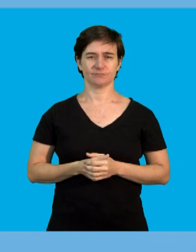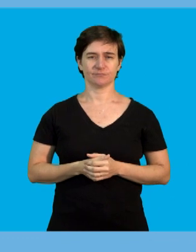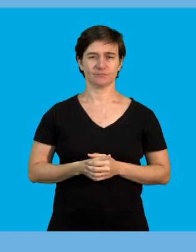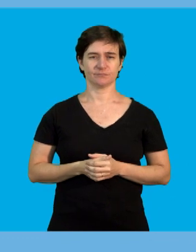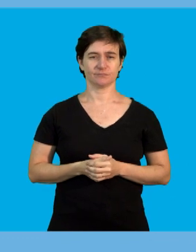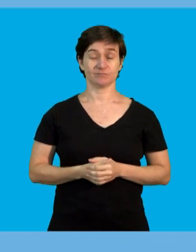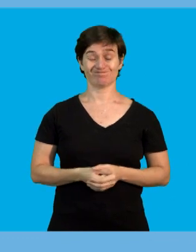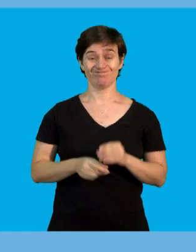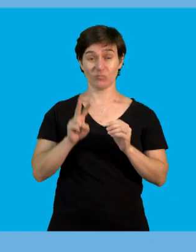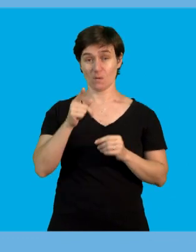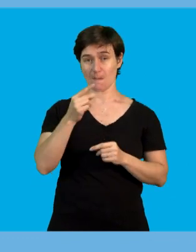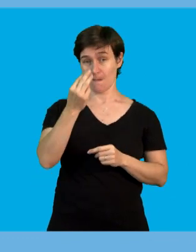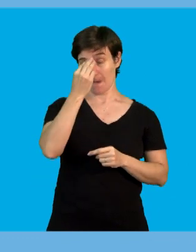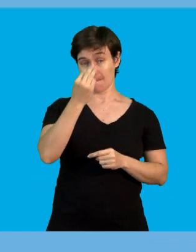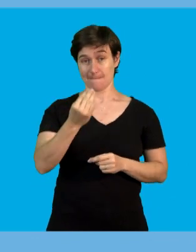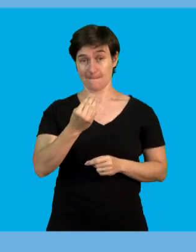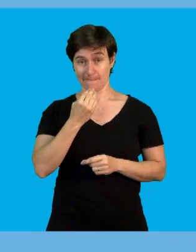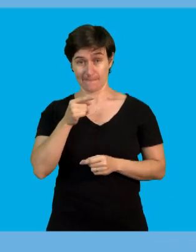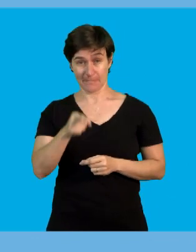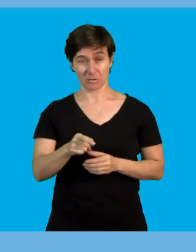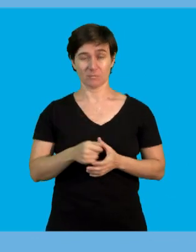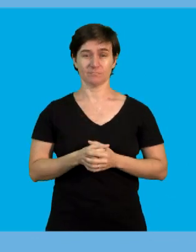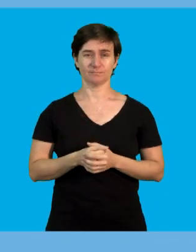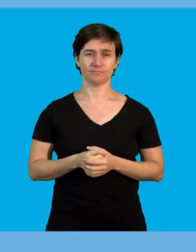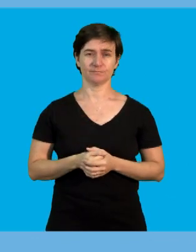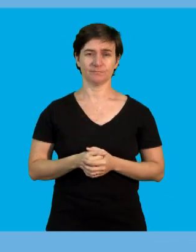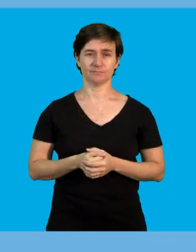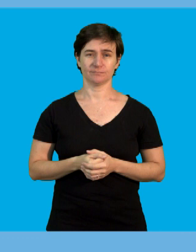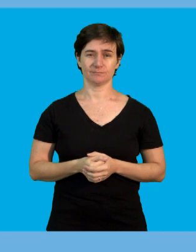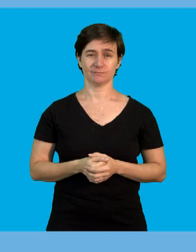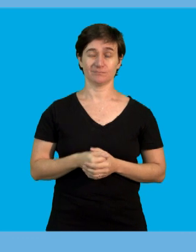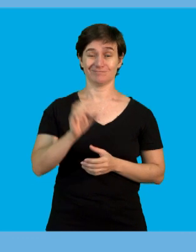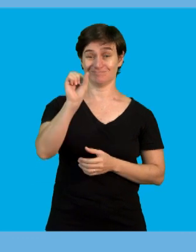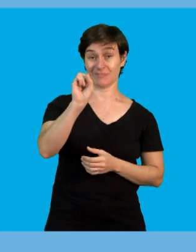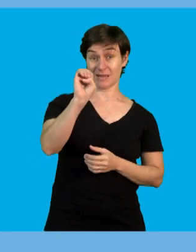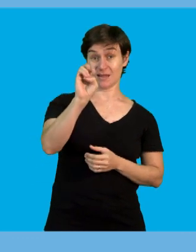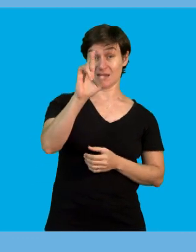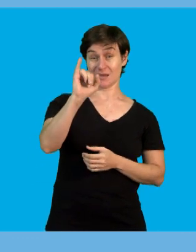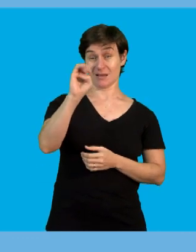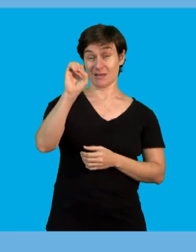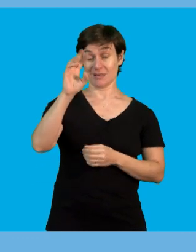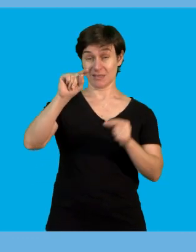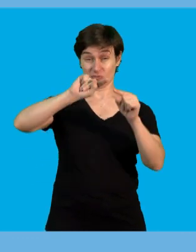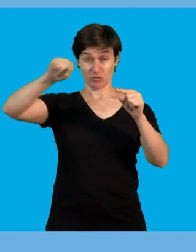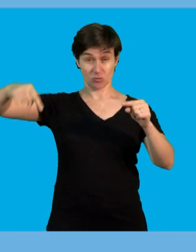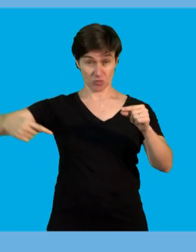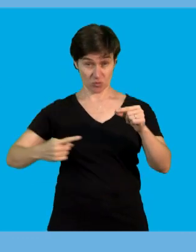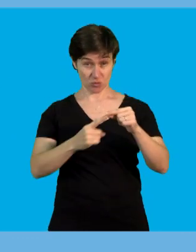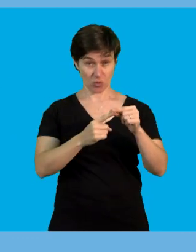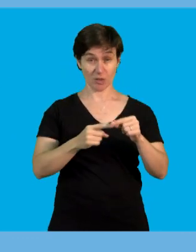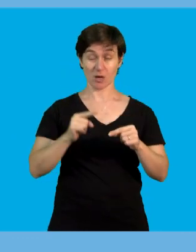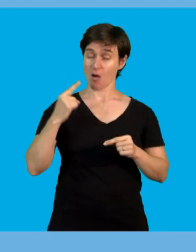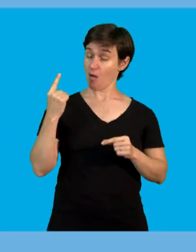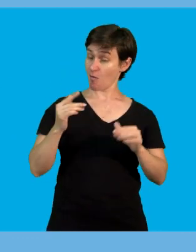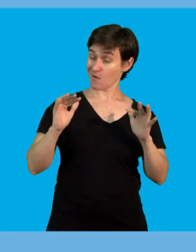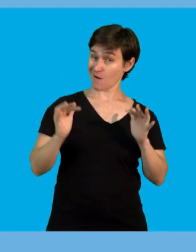we are saying on this picture here that a series circuit, very important to note that a series circuit is one with now that only